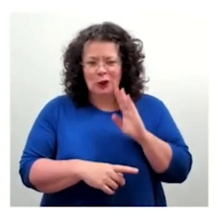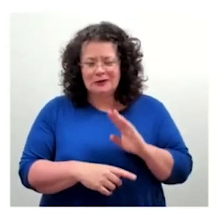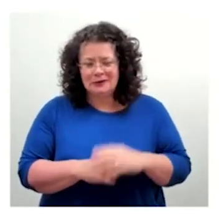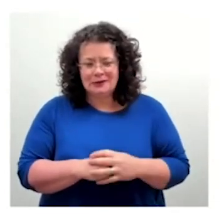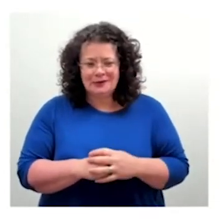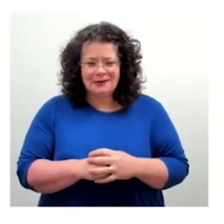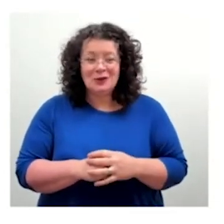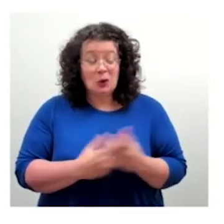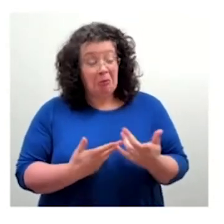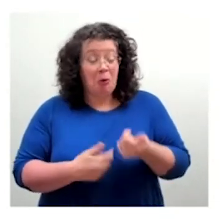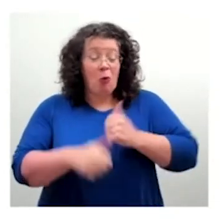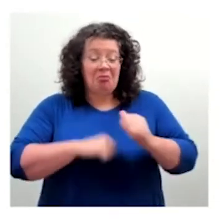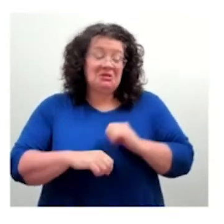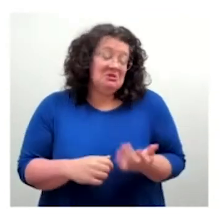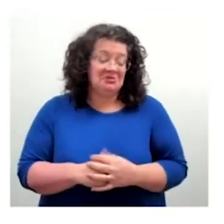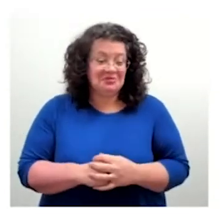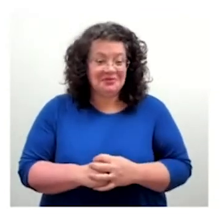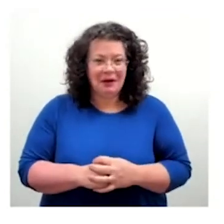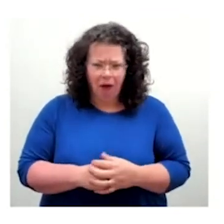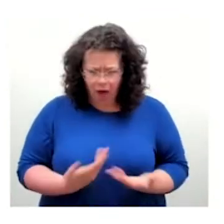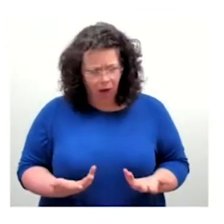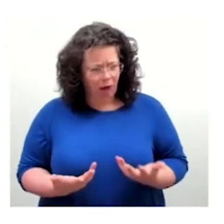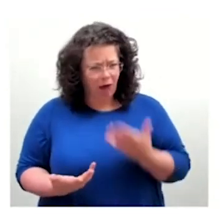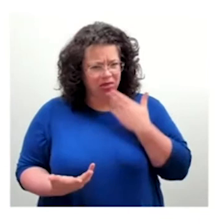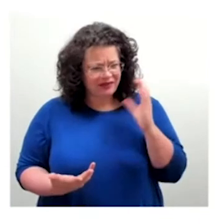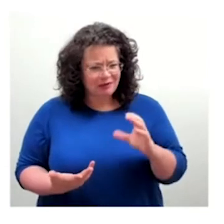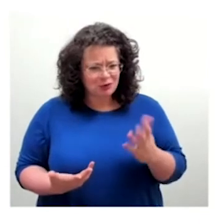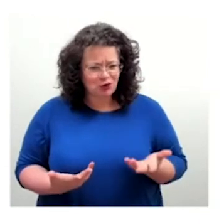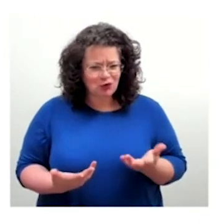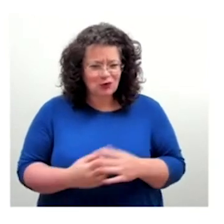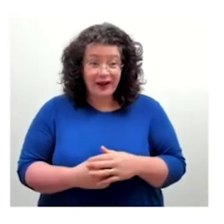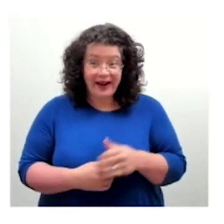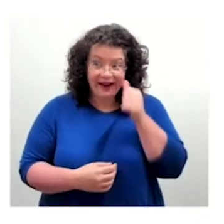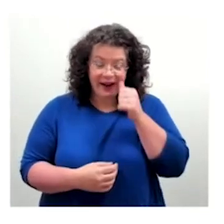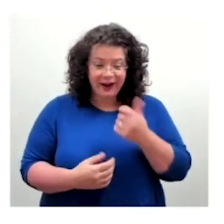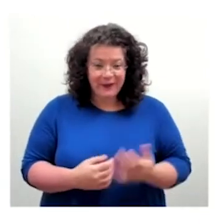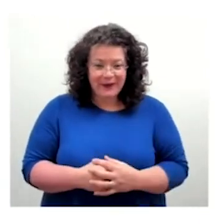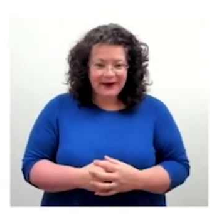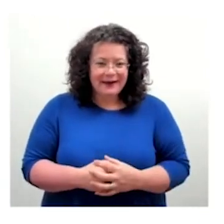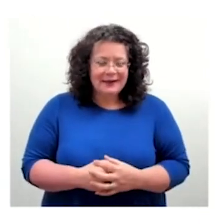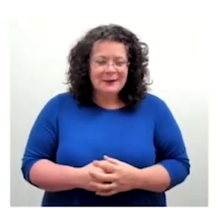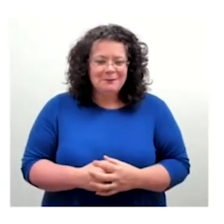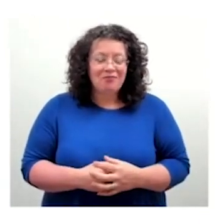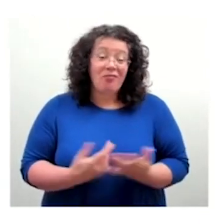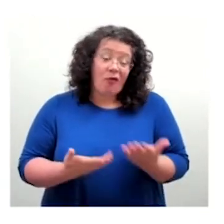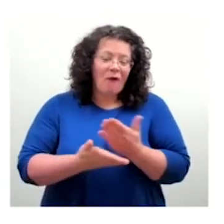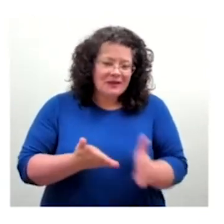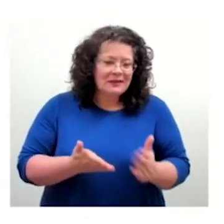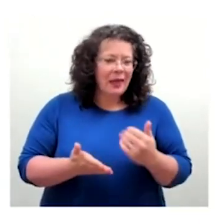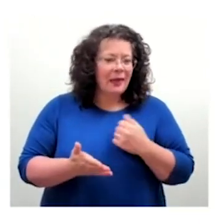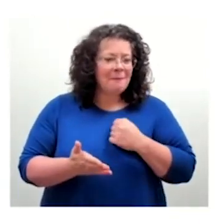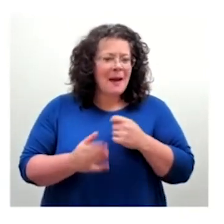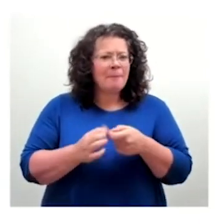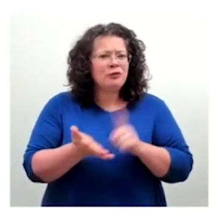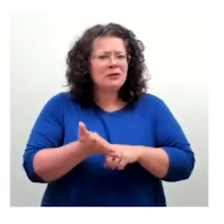and obviously my Bristolian accent, so there we go. I think I'm a Bristolian. No way. Yeah, we'll talk about that